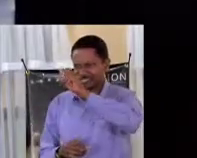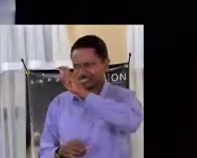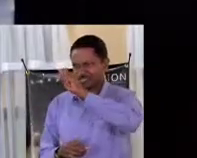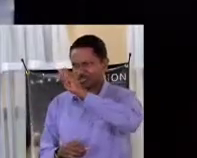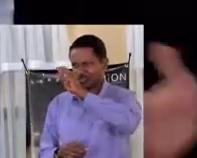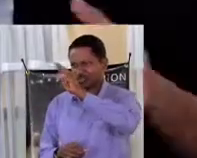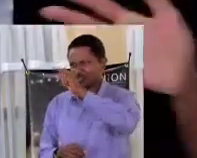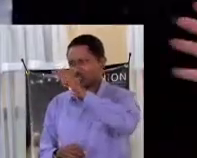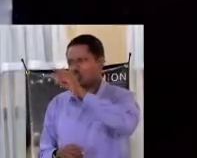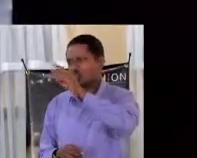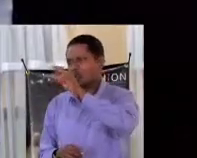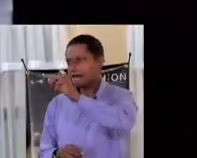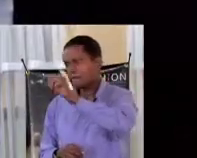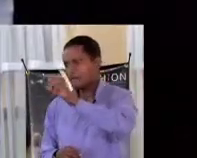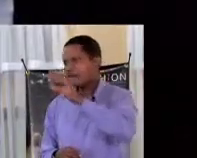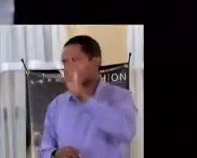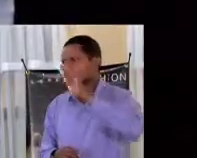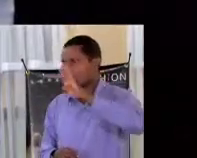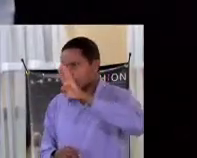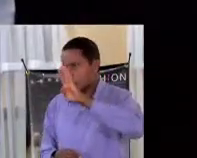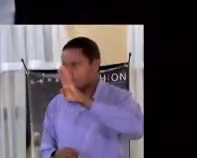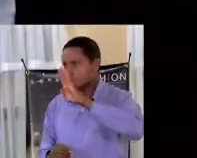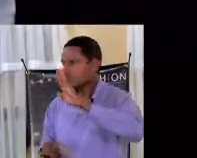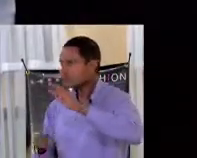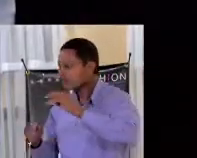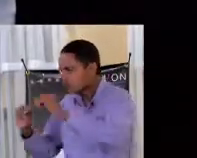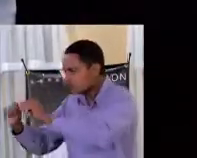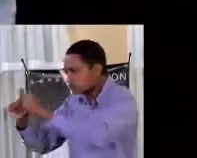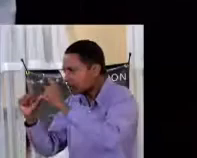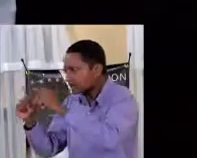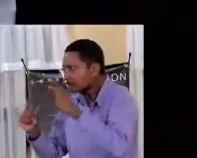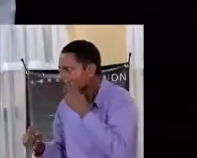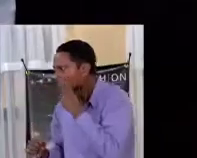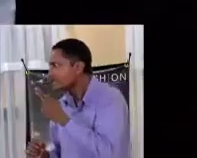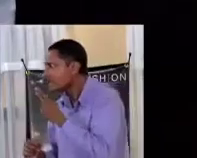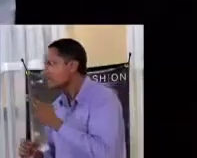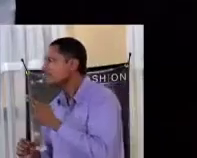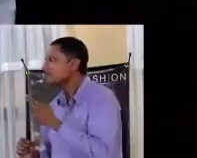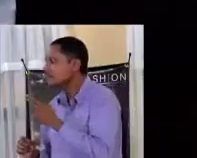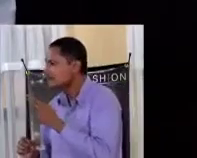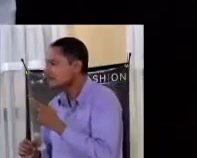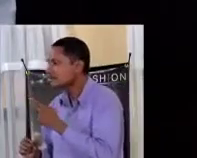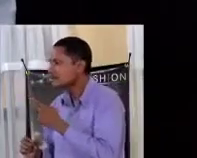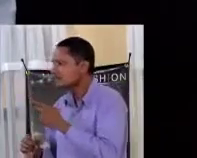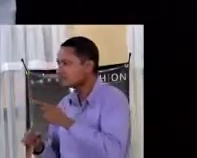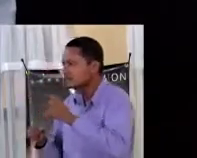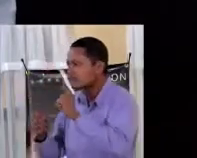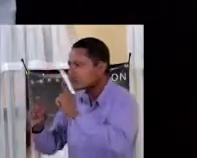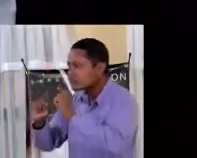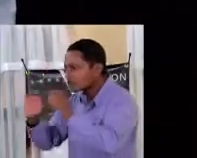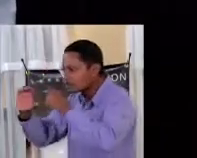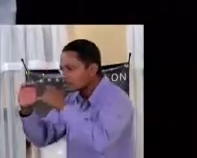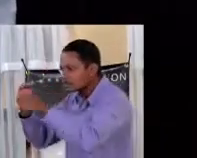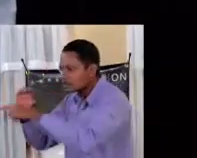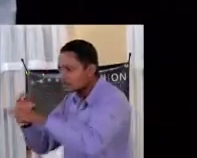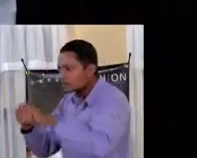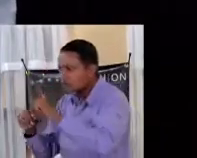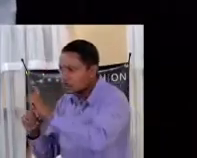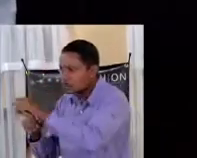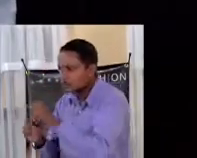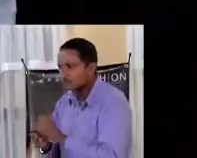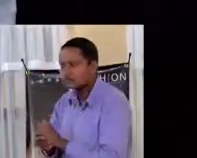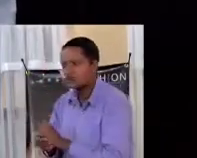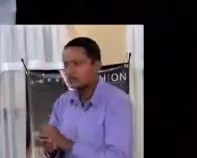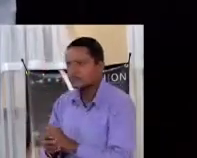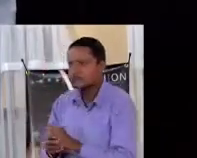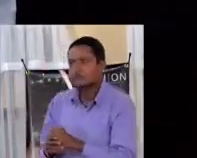an unlimited wardrobe. And so the only cost to you is the cost of making and sending a garment to them or making and sending an item